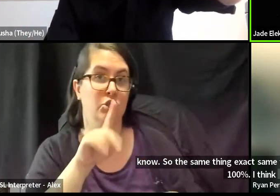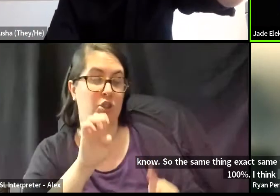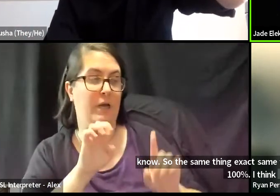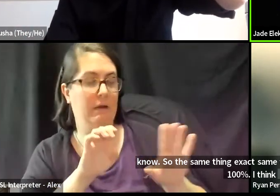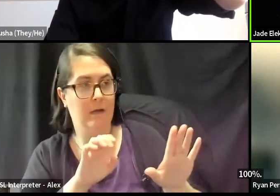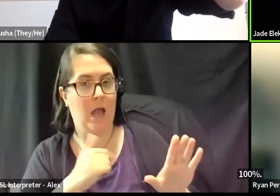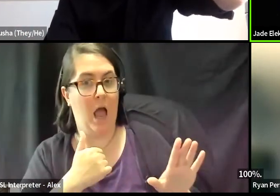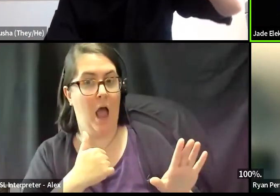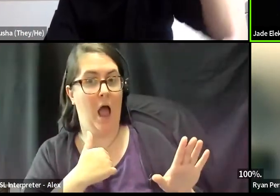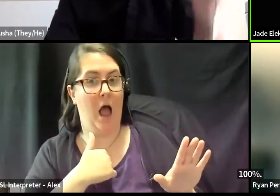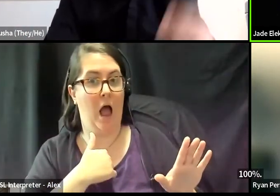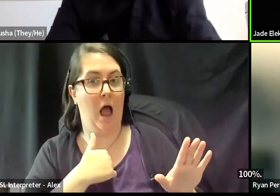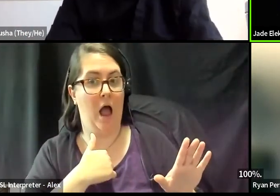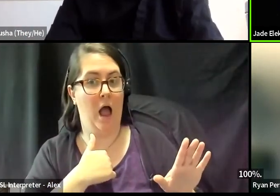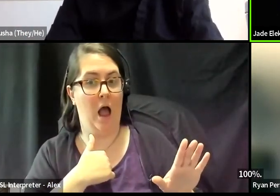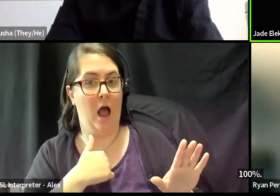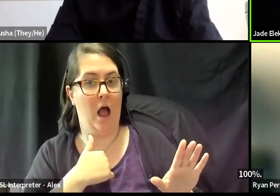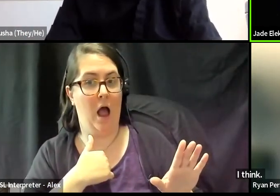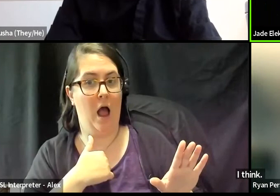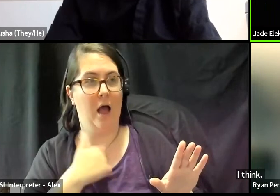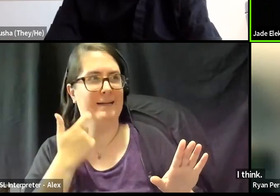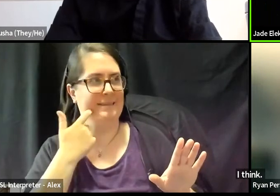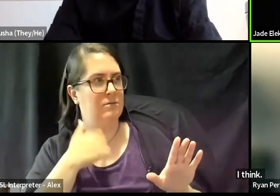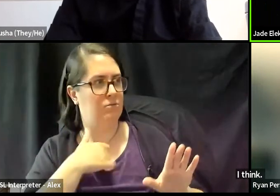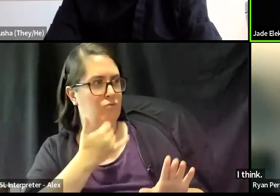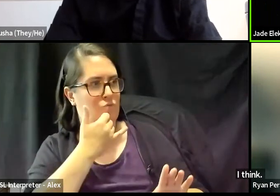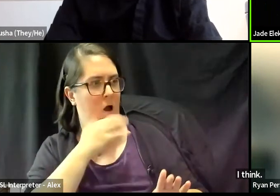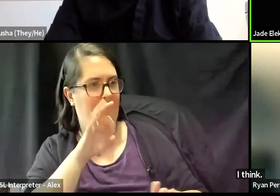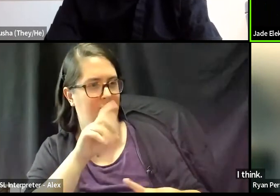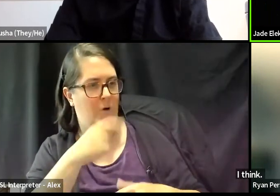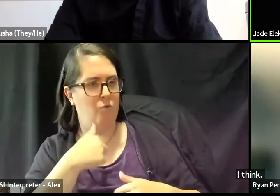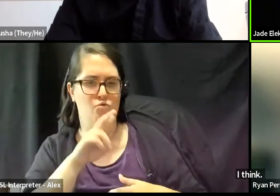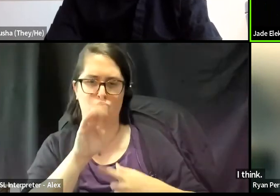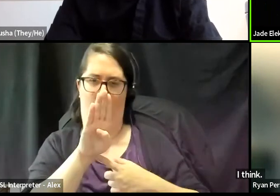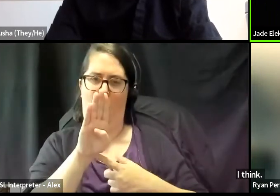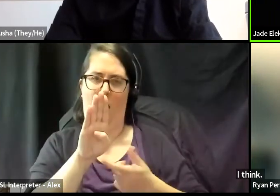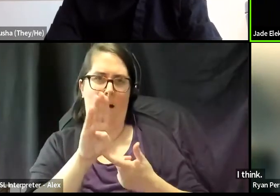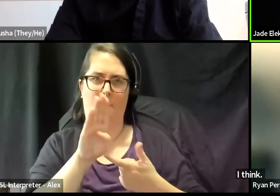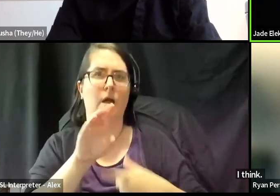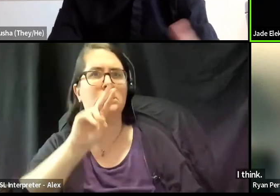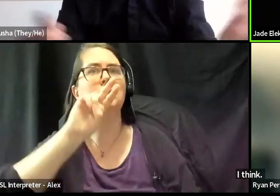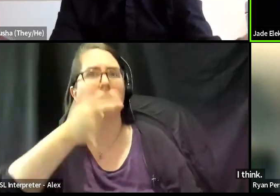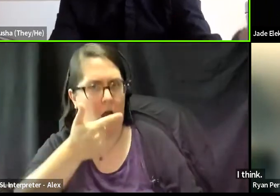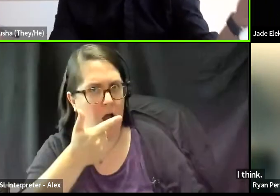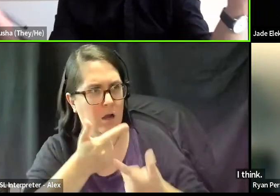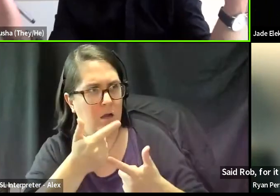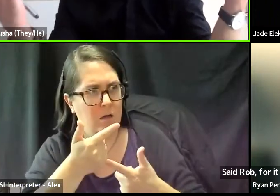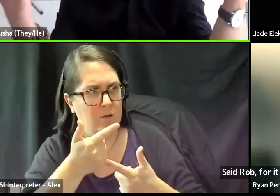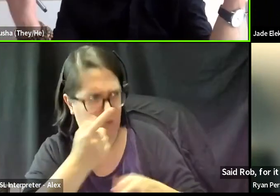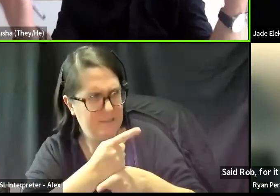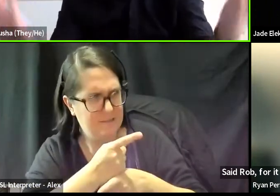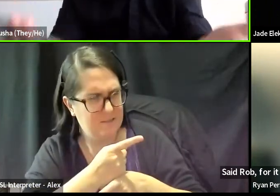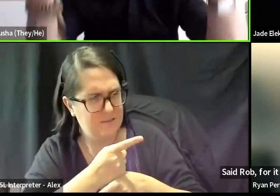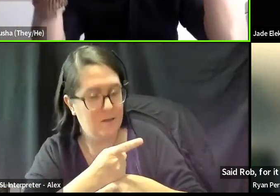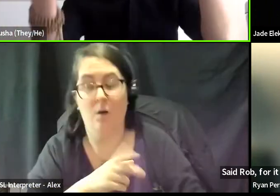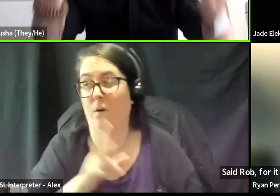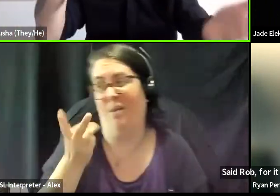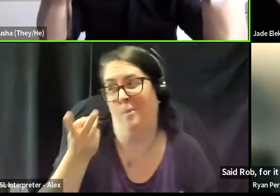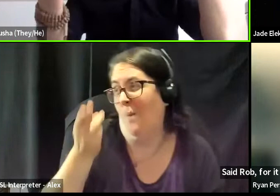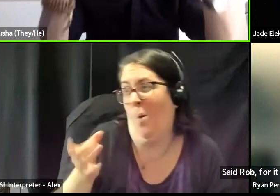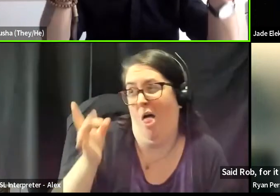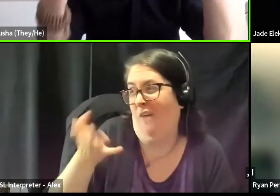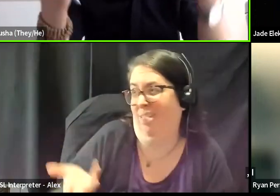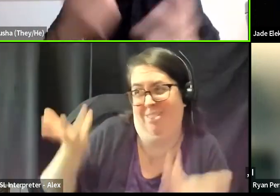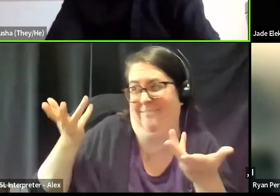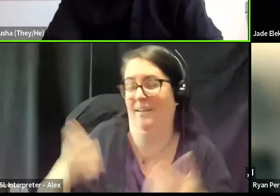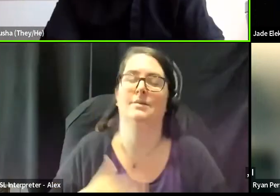Actually, I just realized I said the wrong Ford, didn't I? I said Rob Ford instead of Doug Ford, or Yeah. did I? I mean, they're both. I